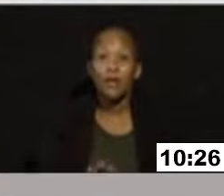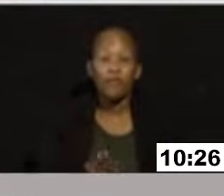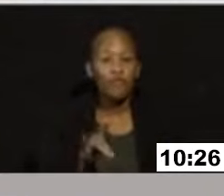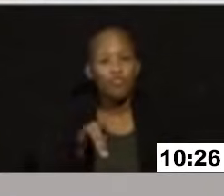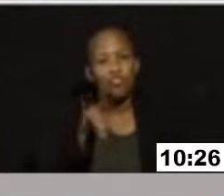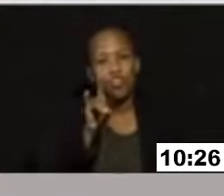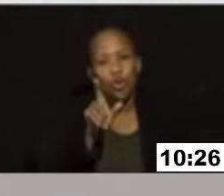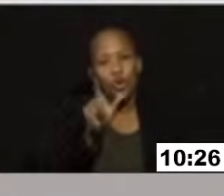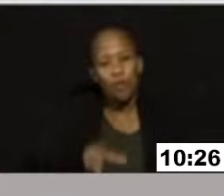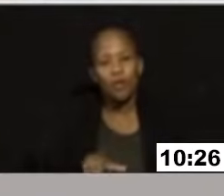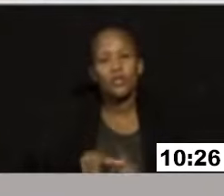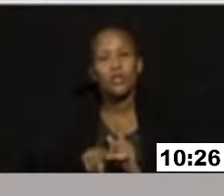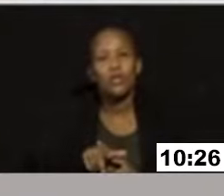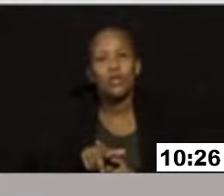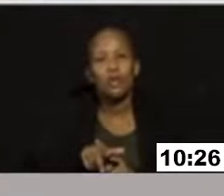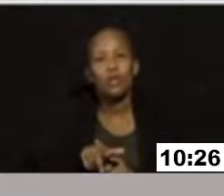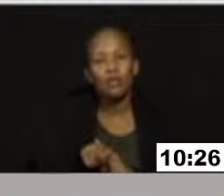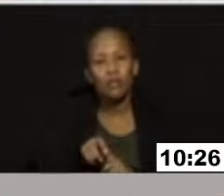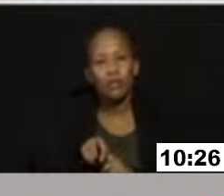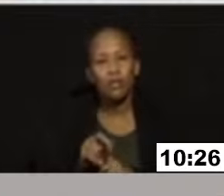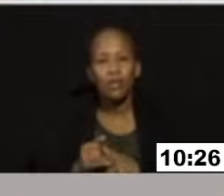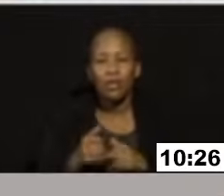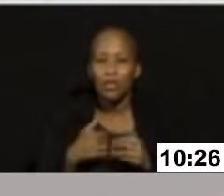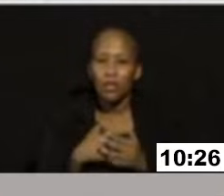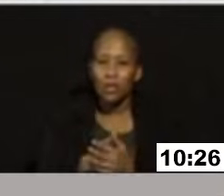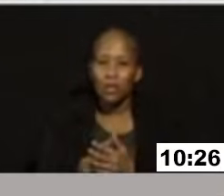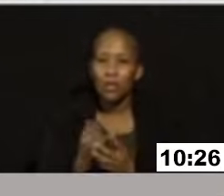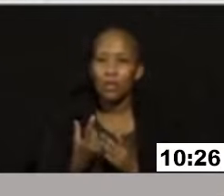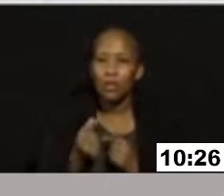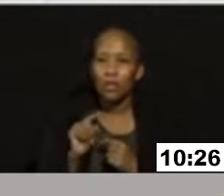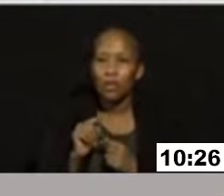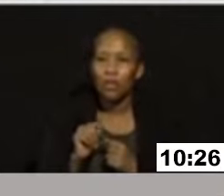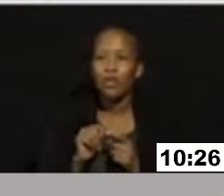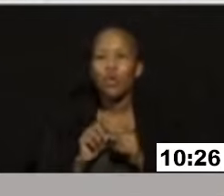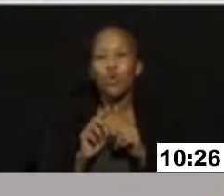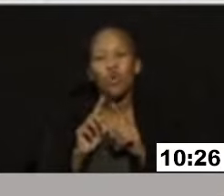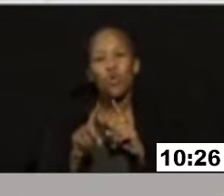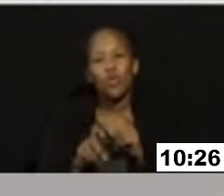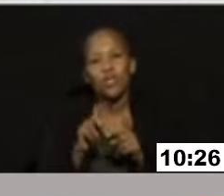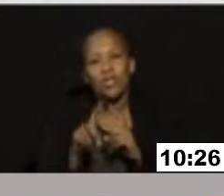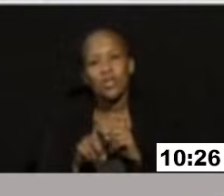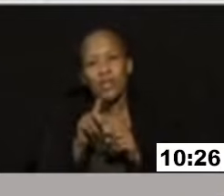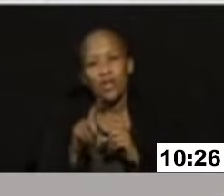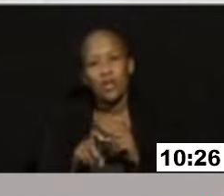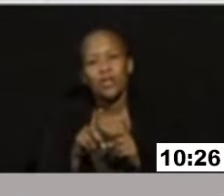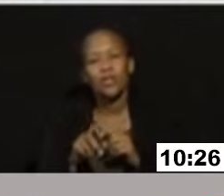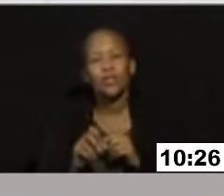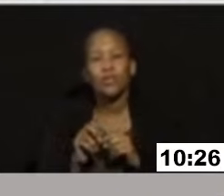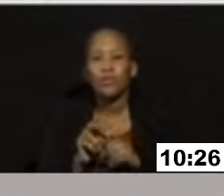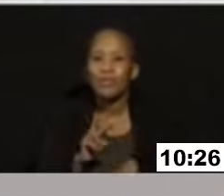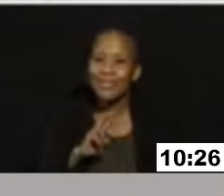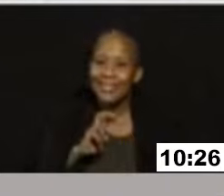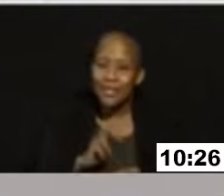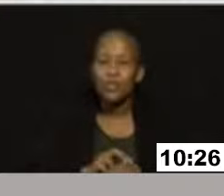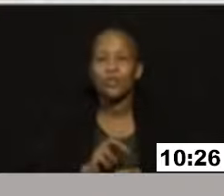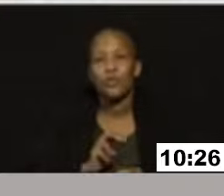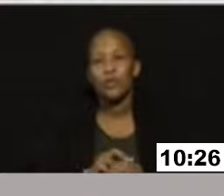minded that cross-examination may prove to be necessary and in the best